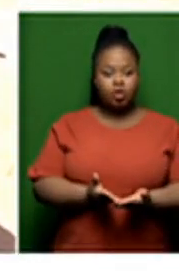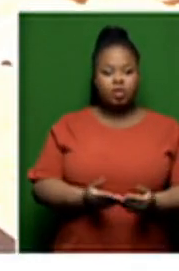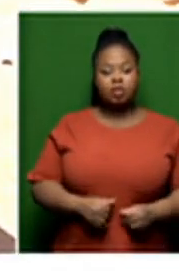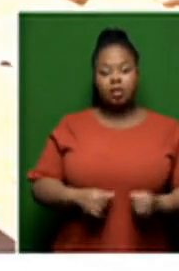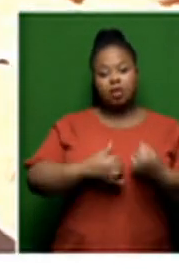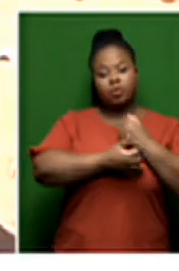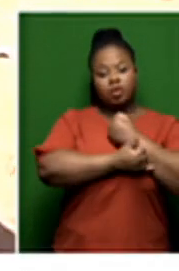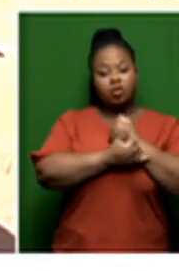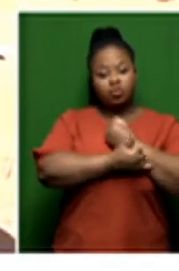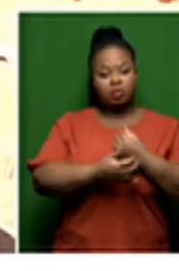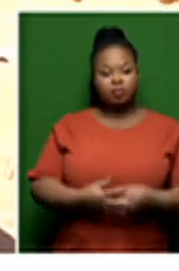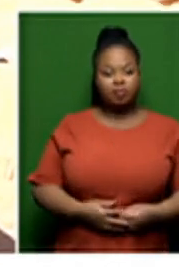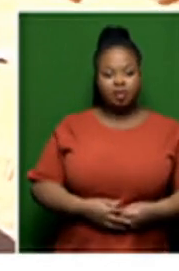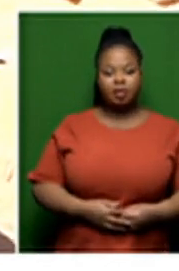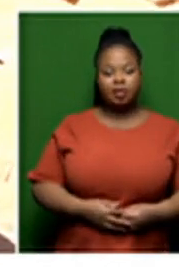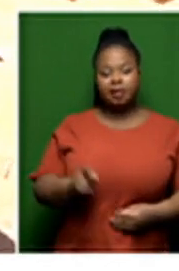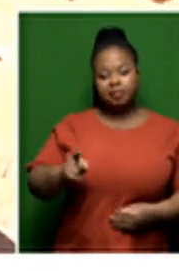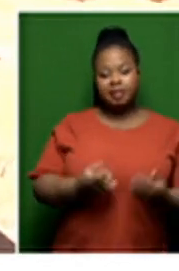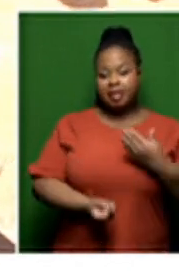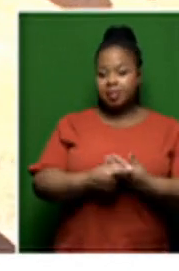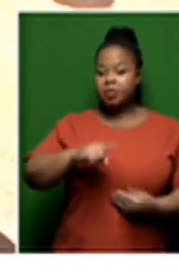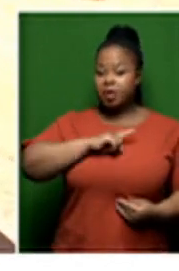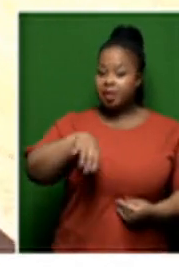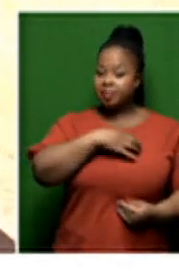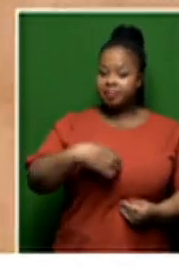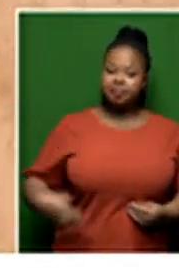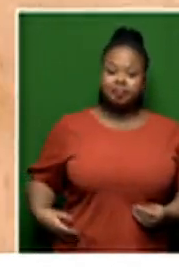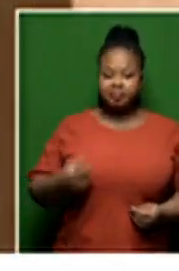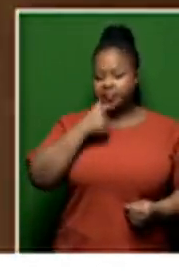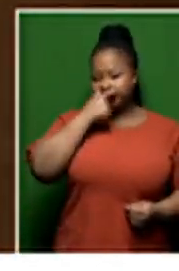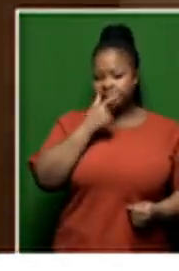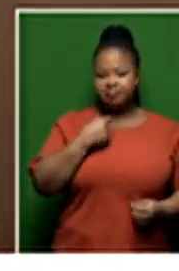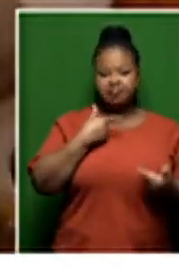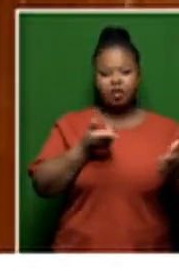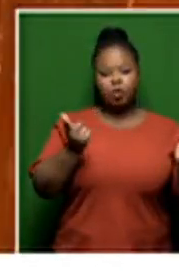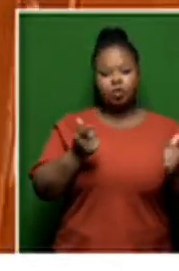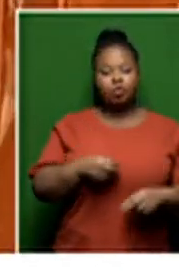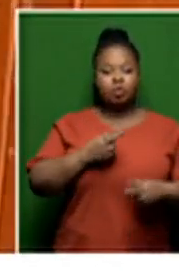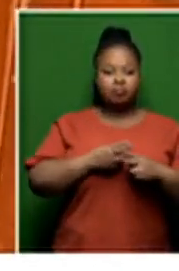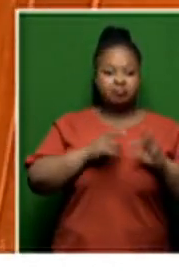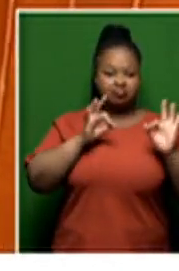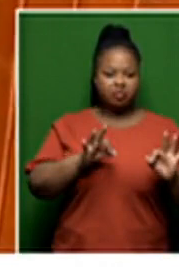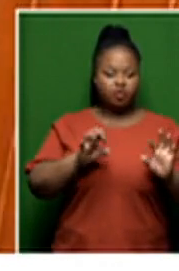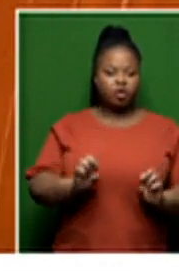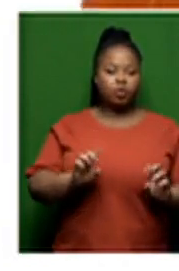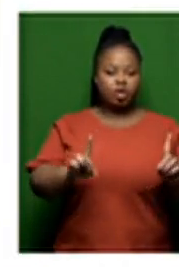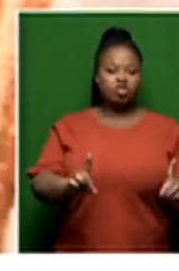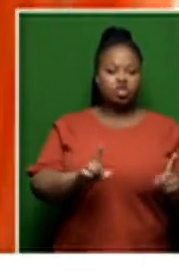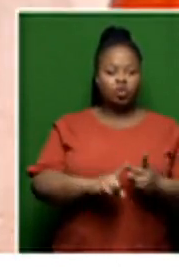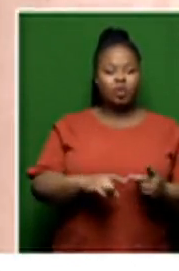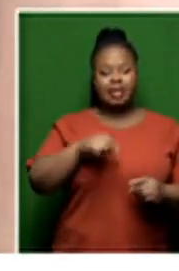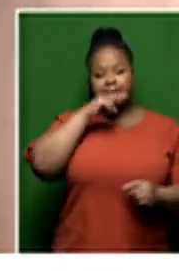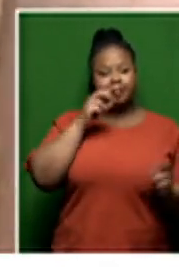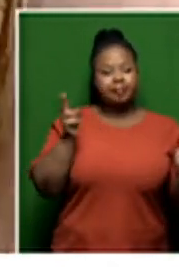around the country. Now, this comes after President Cyril Ramaphosa launched the Sanitation Appropriate for Education, or